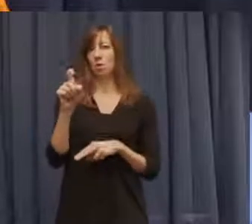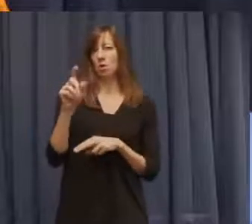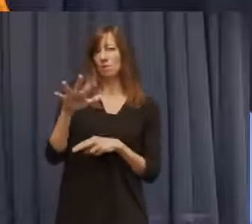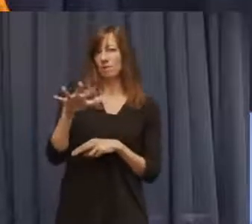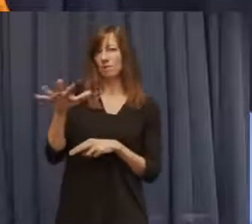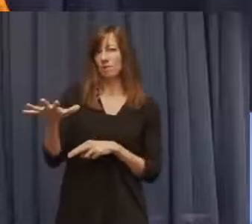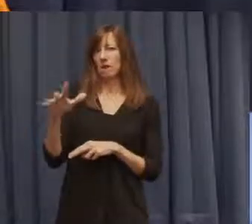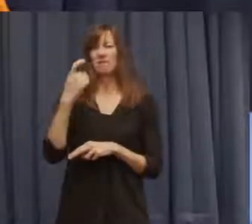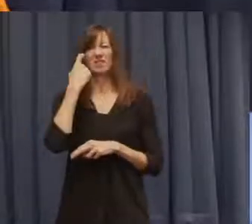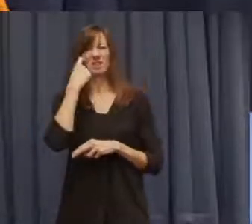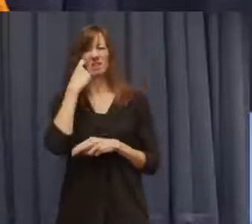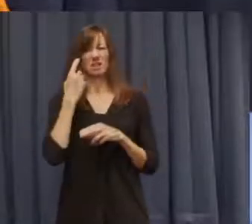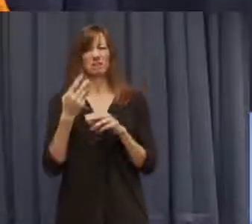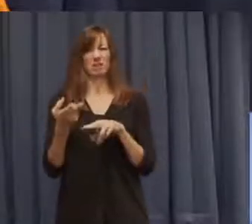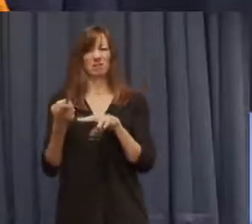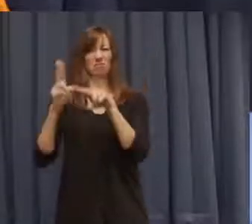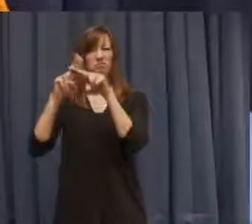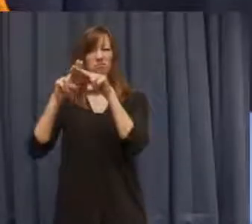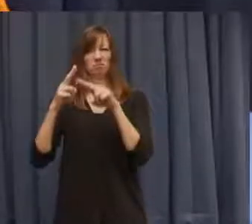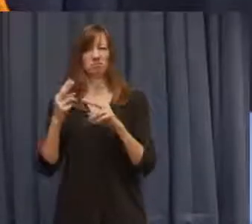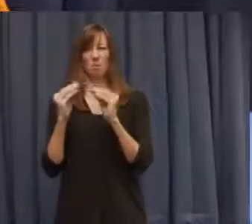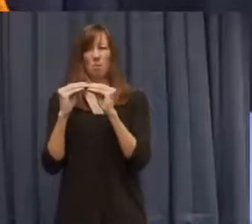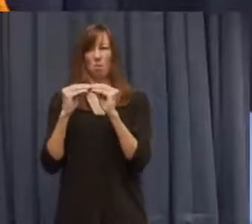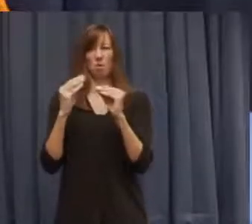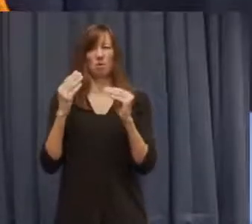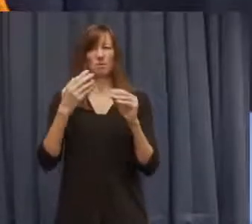high compared to the norm over the last month or two.